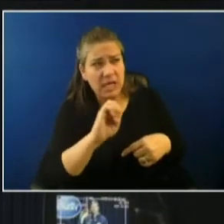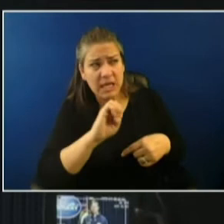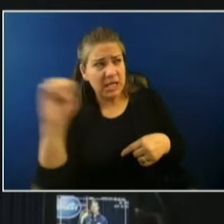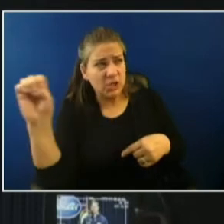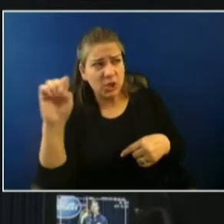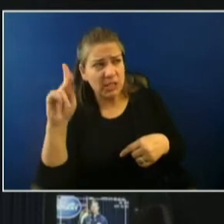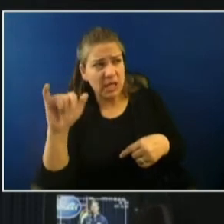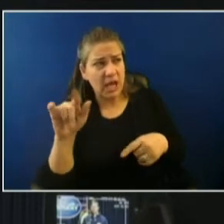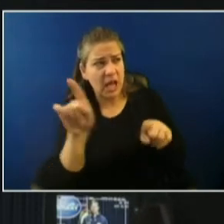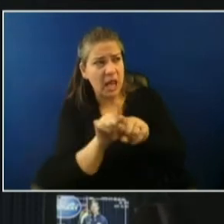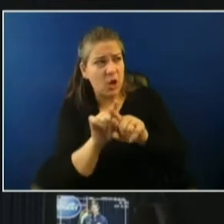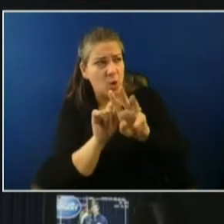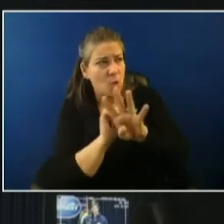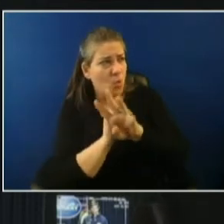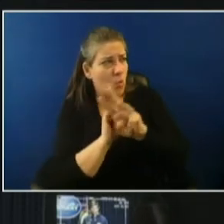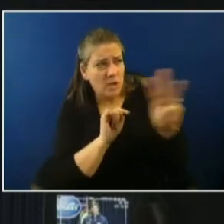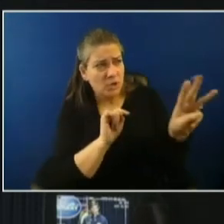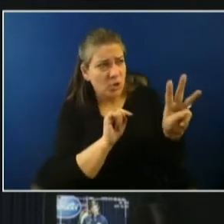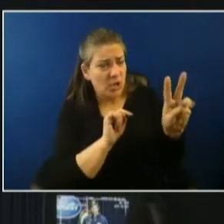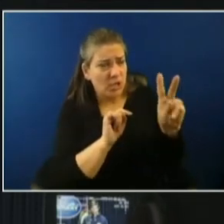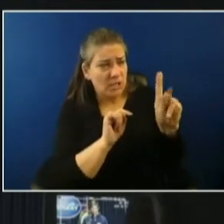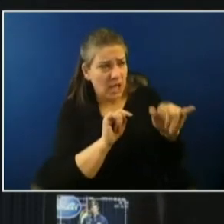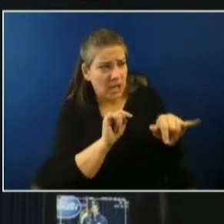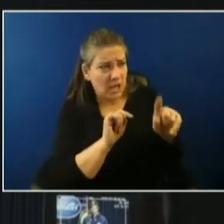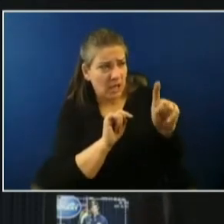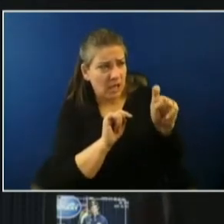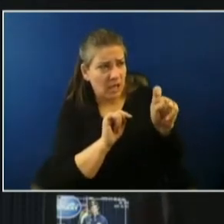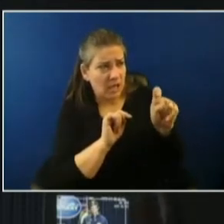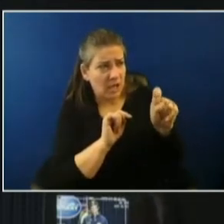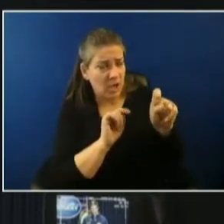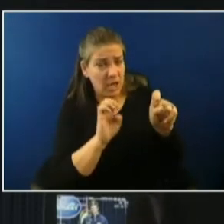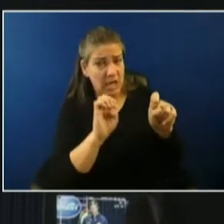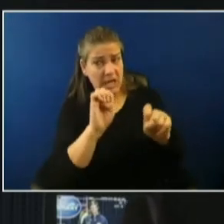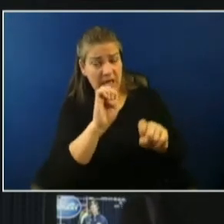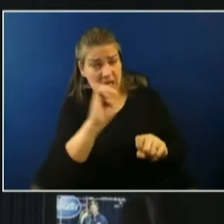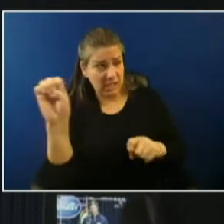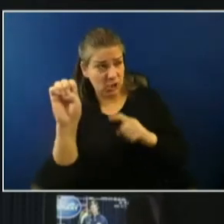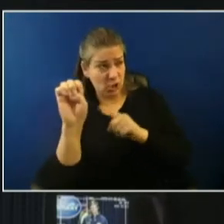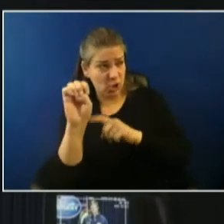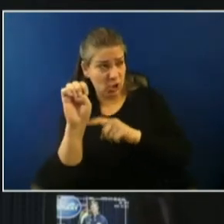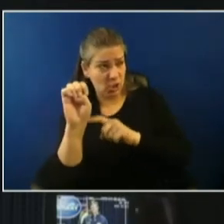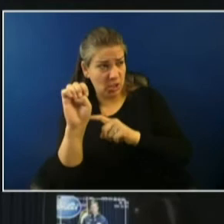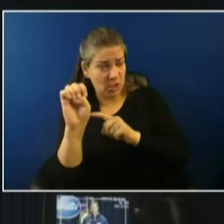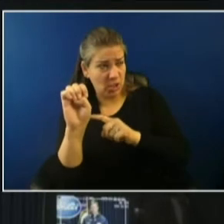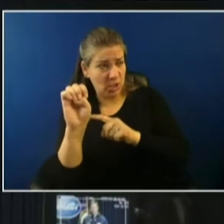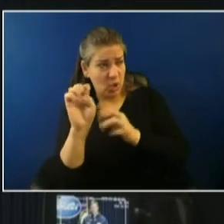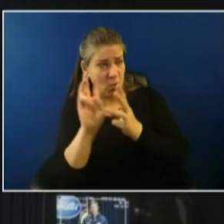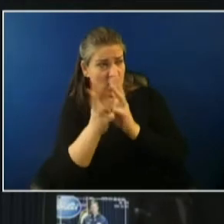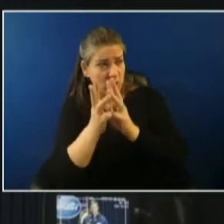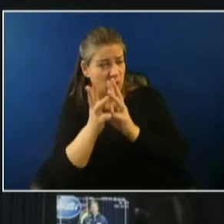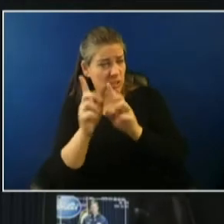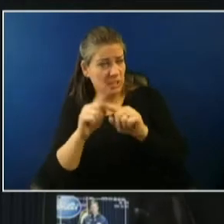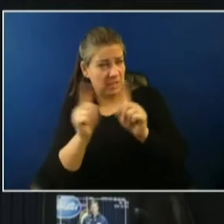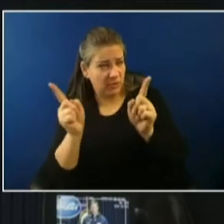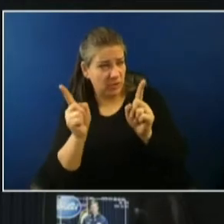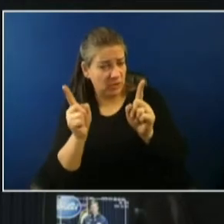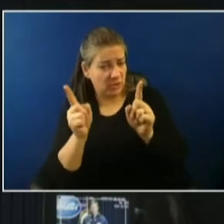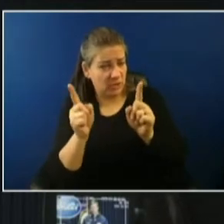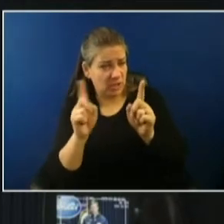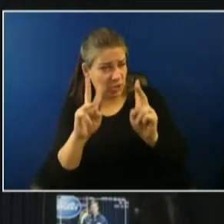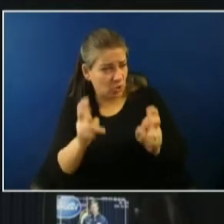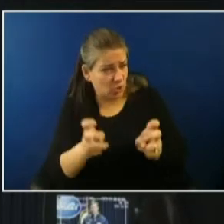and that here in eastern Kentucky, flooding will be the issue? And with all of that being said, what sort